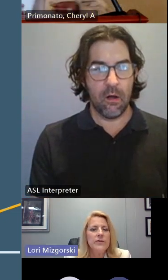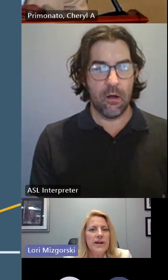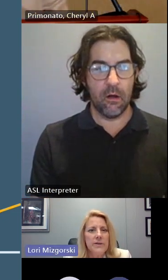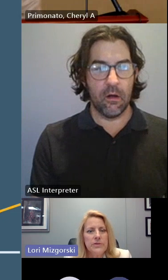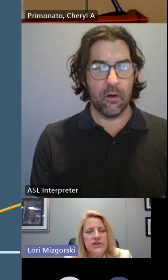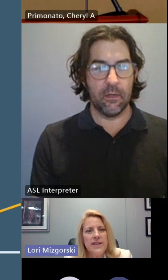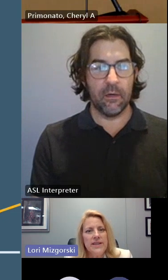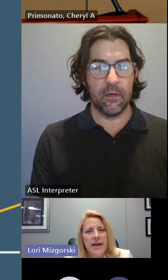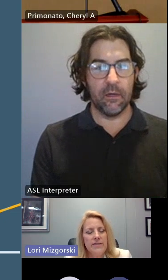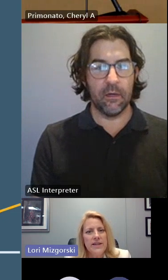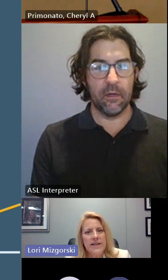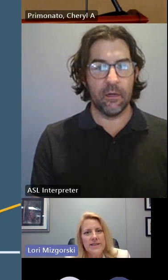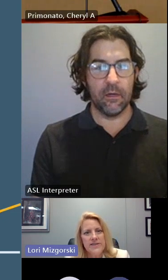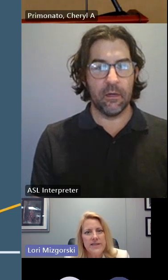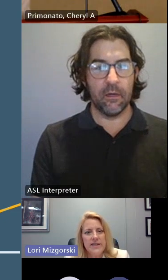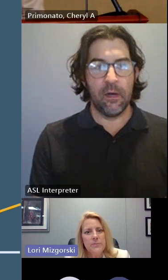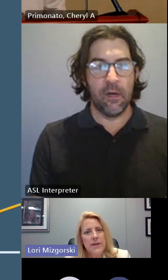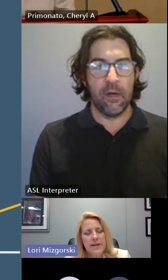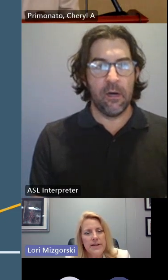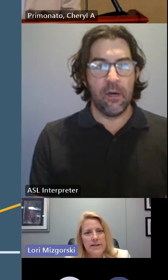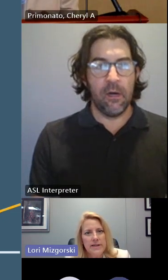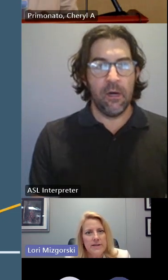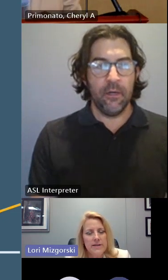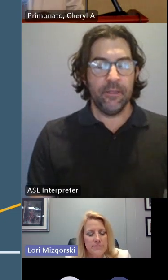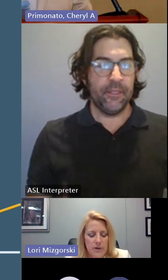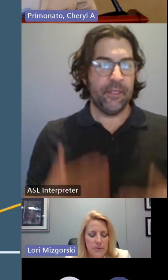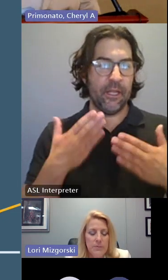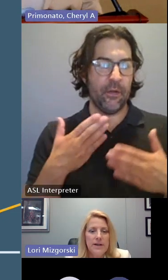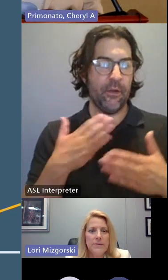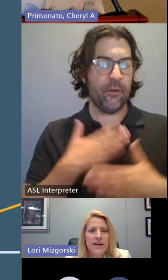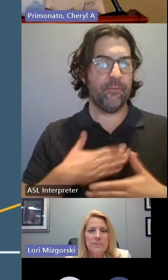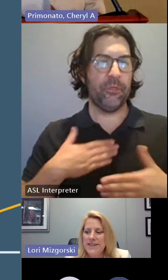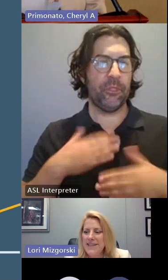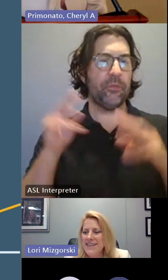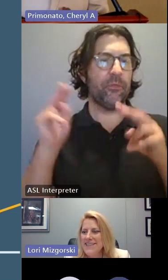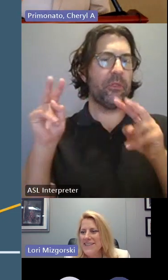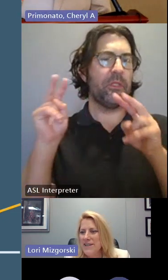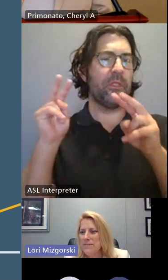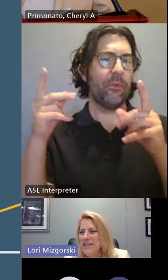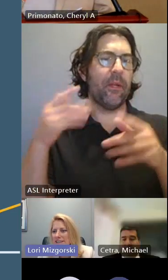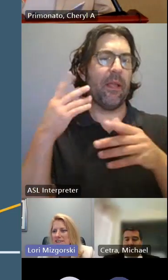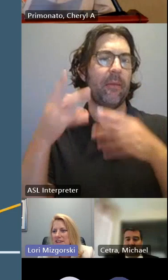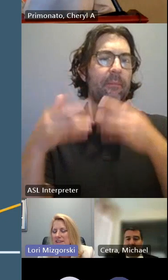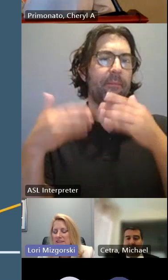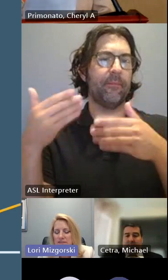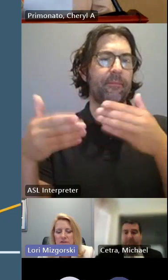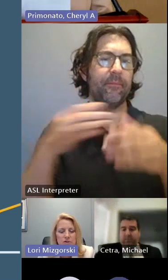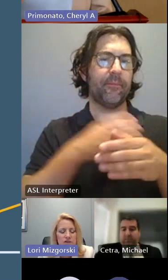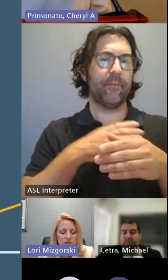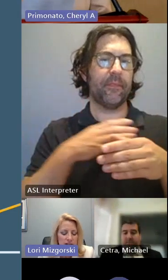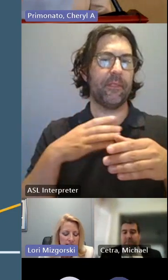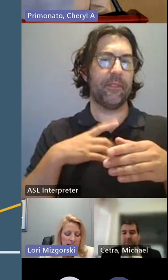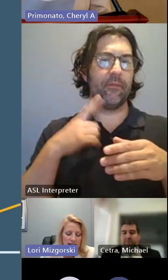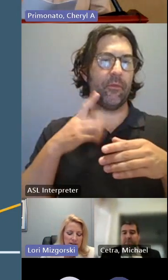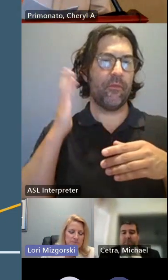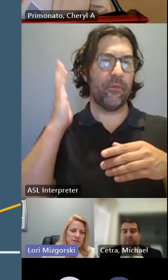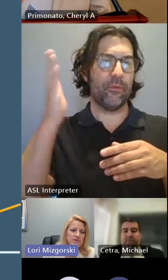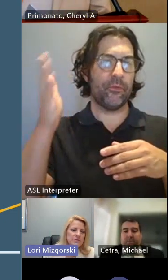Well, thank you. I appreciate having a sneak peek of what will be coming up in the committee in the